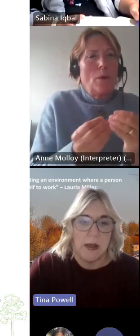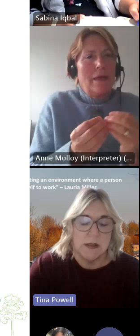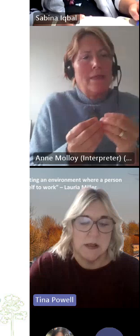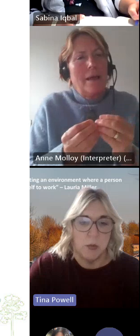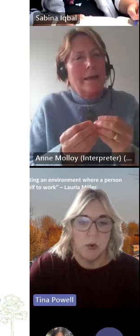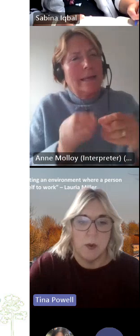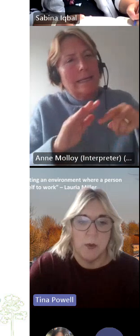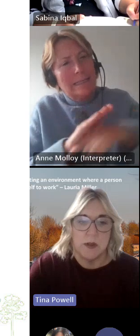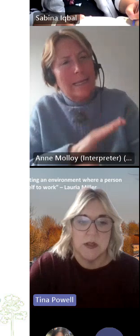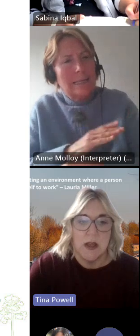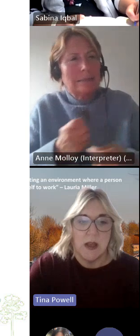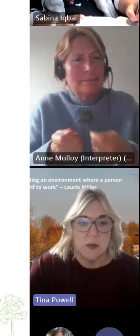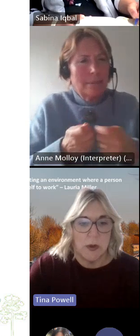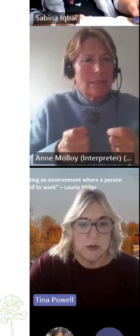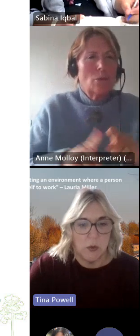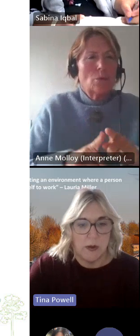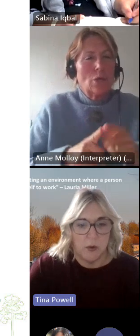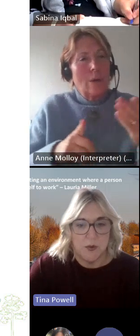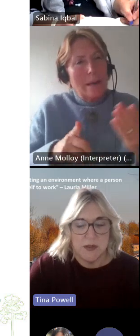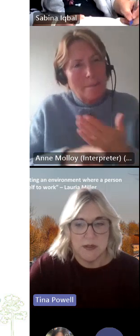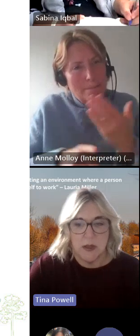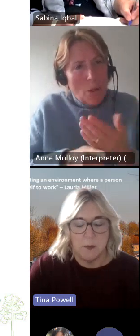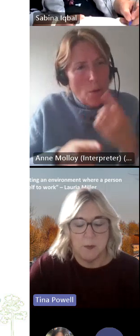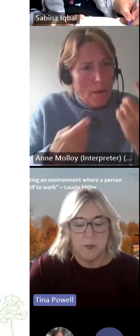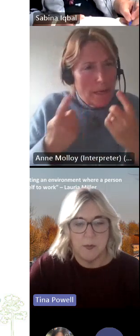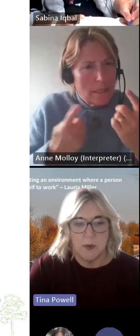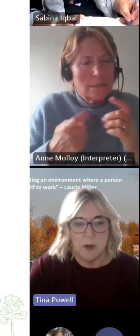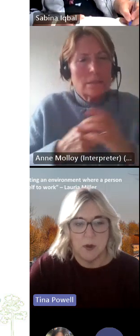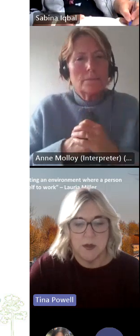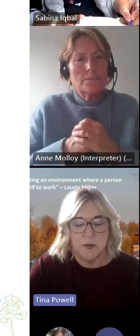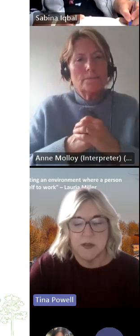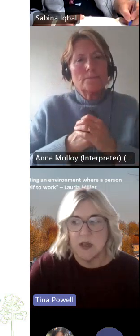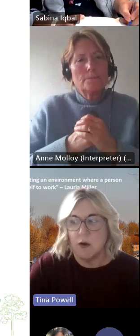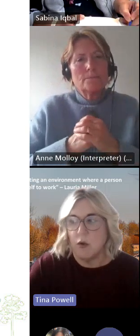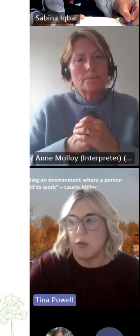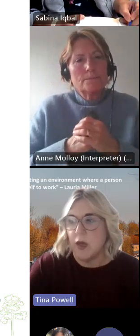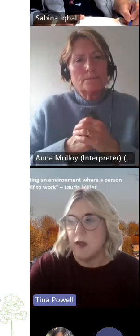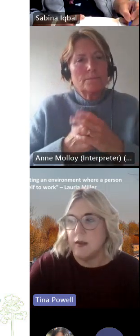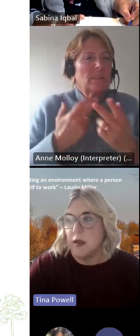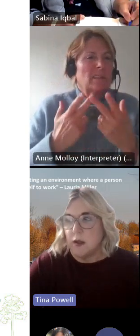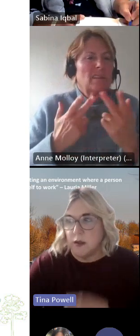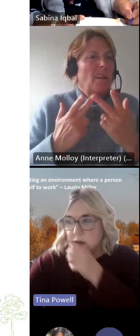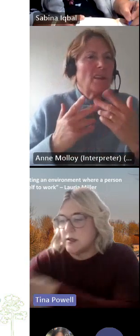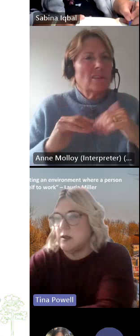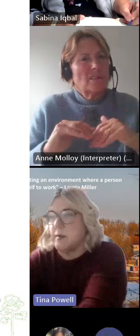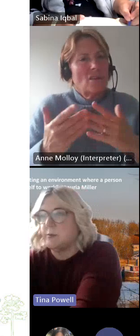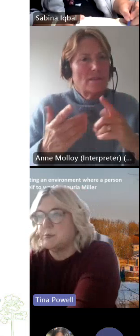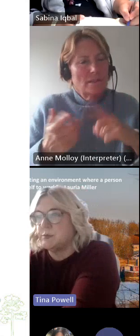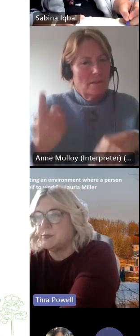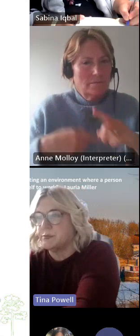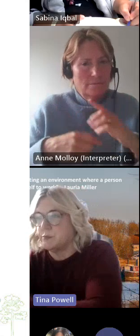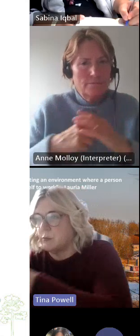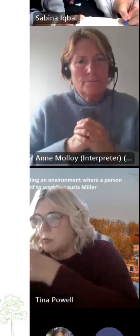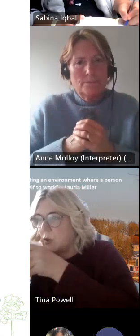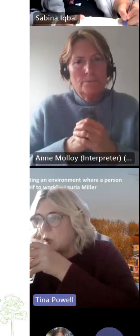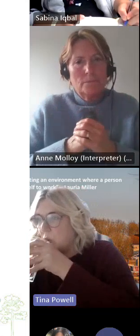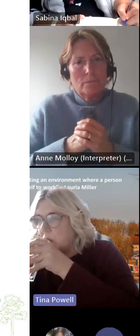management and employment, as well as all the other offices services that are on there. Excuse me.